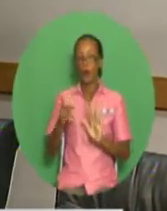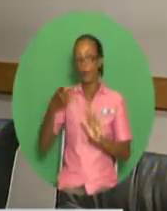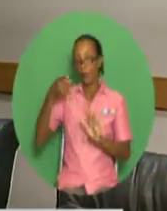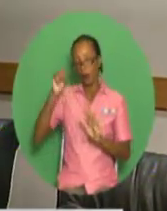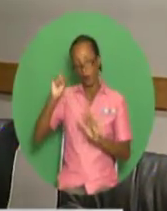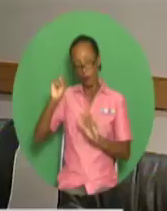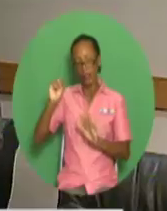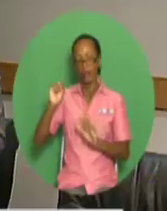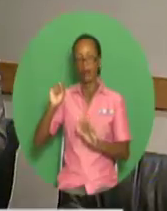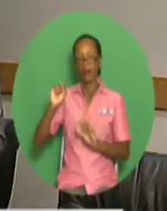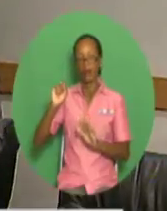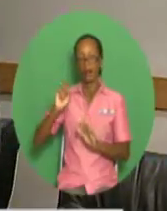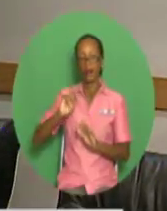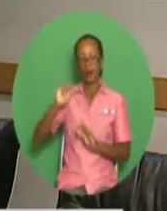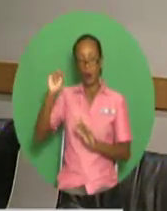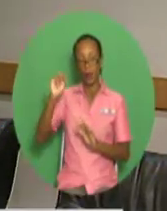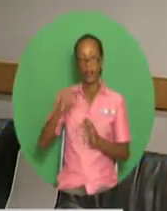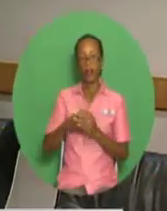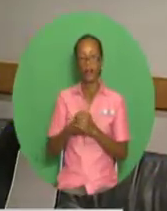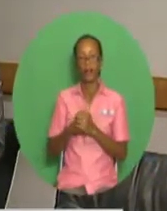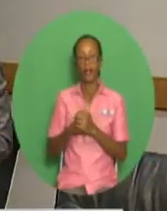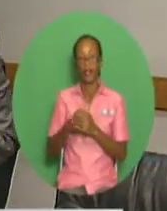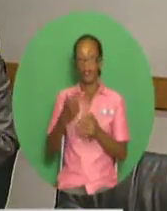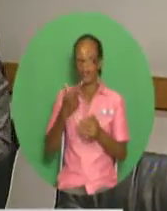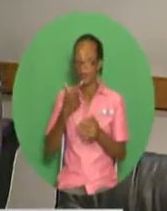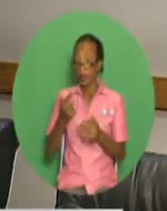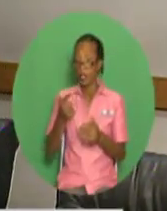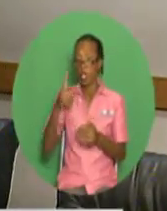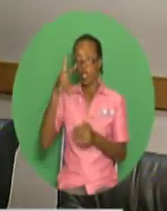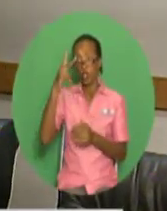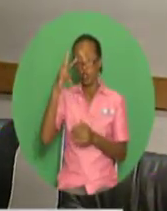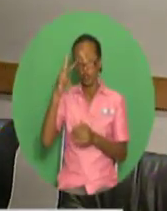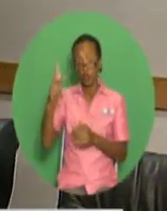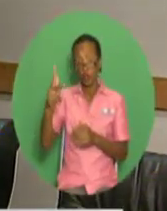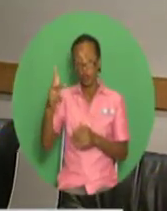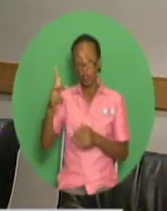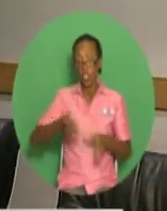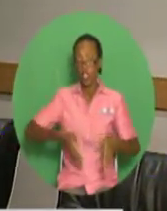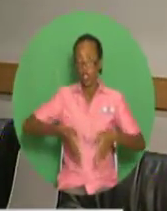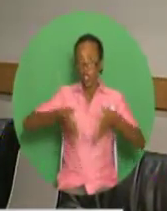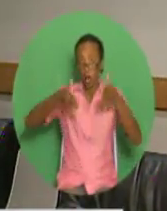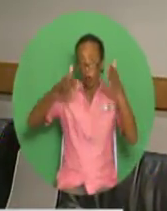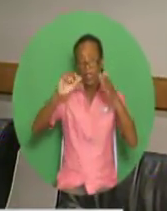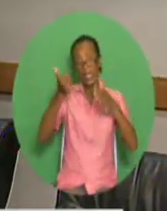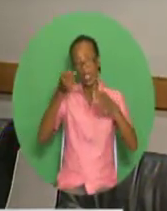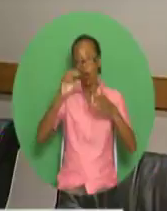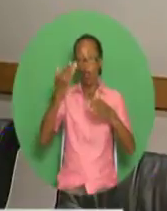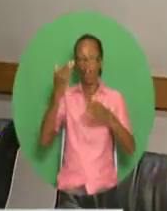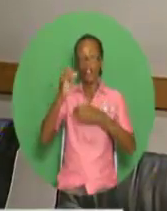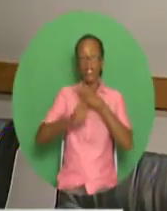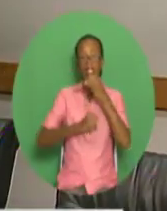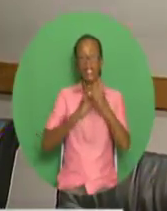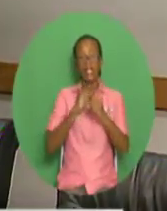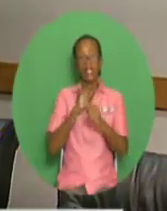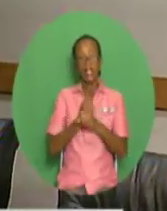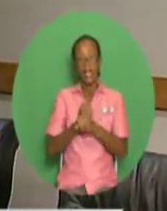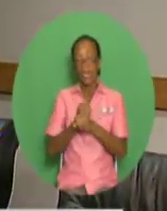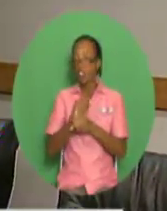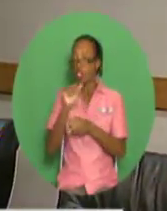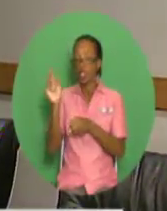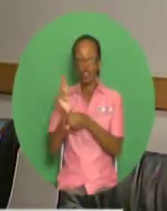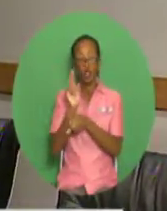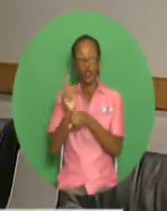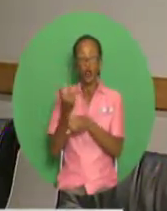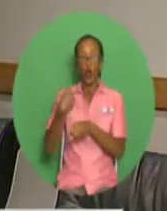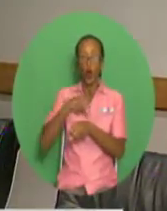she will be very pleased to thank the Member of Parliament, because you have 3 towers that sat there for almost 10, 15 years. Remember how long it sat there? Yes. And again, this is what we do. We